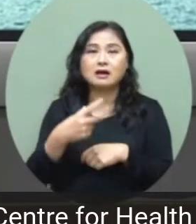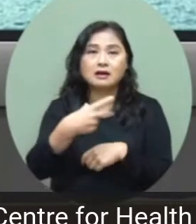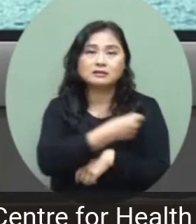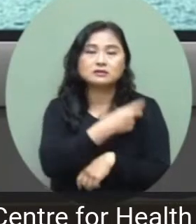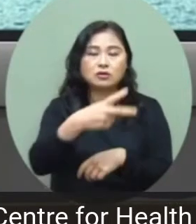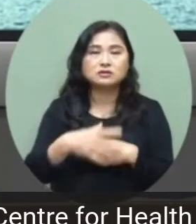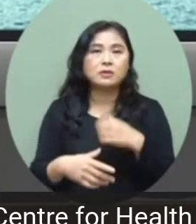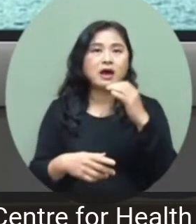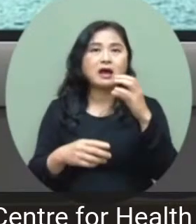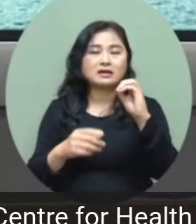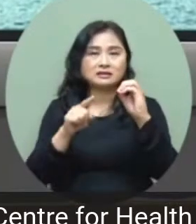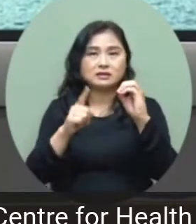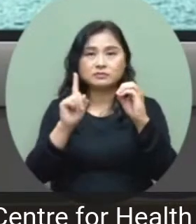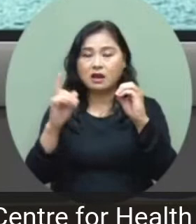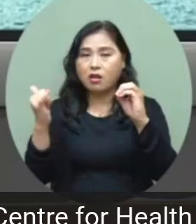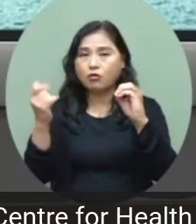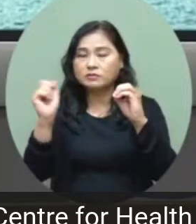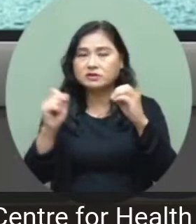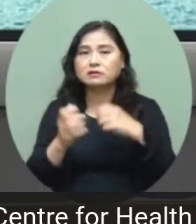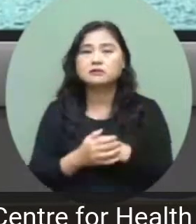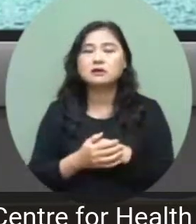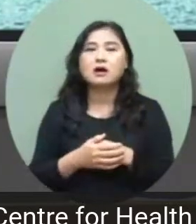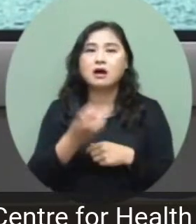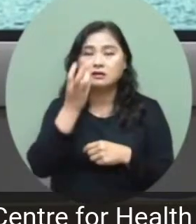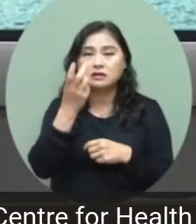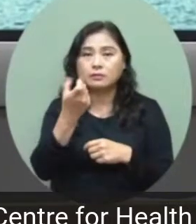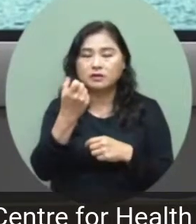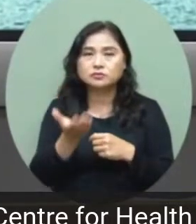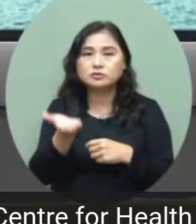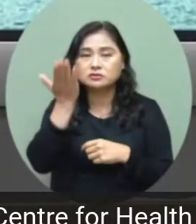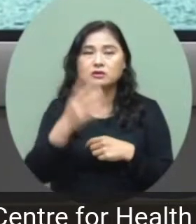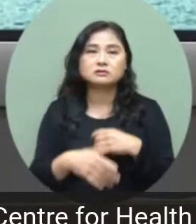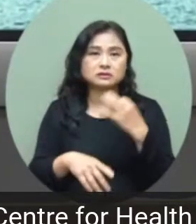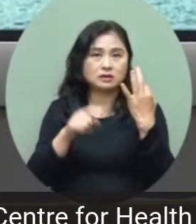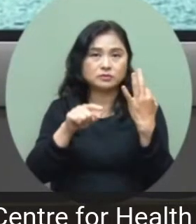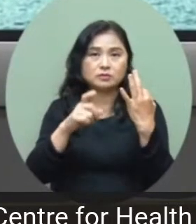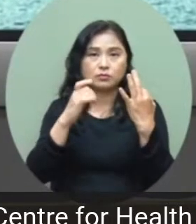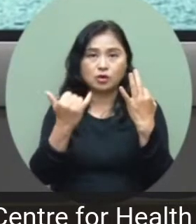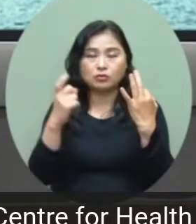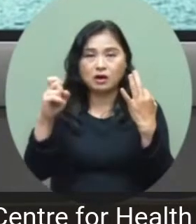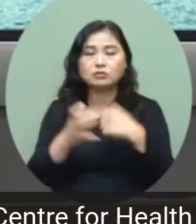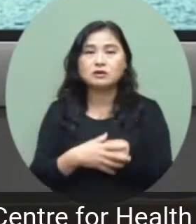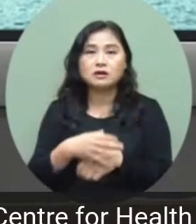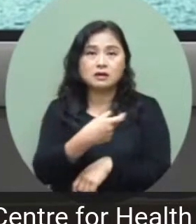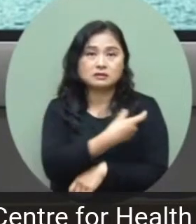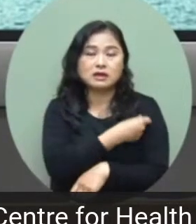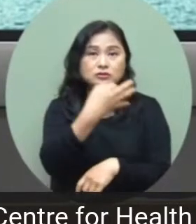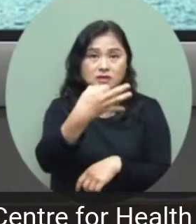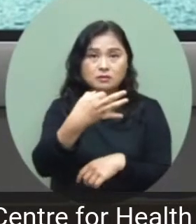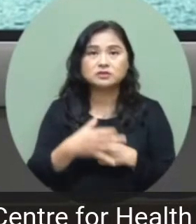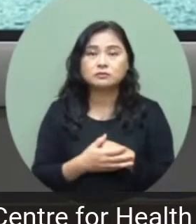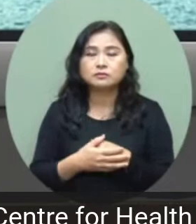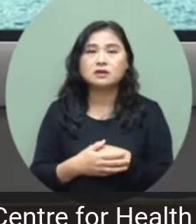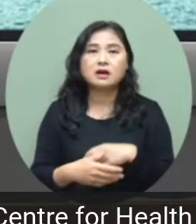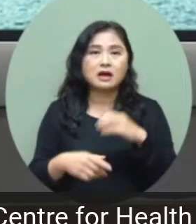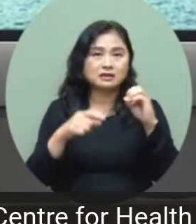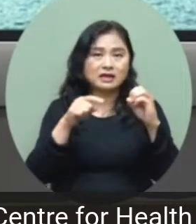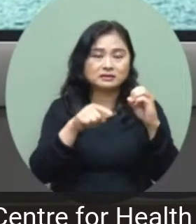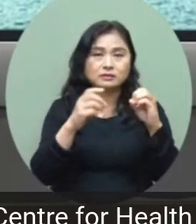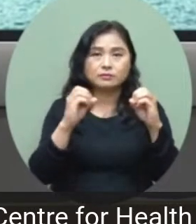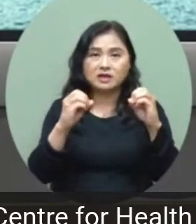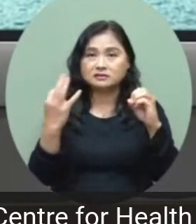2 doses, 0.16%. Those above the age of 80, 3.69%. Those with 3 doses,